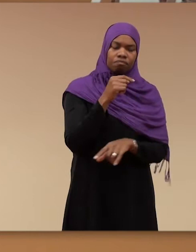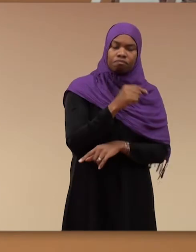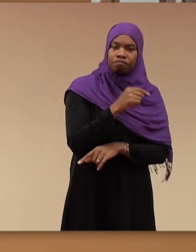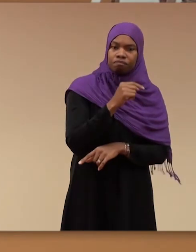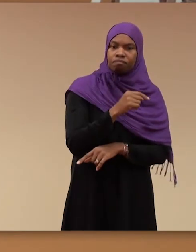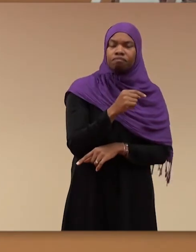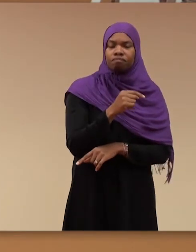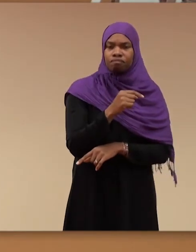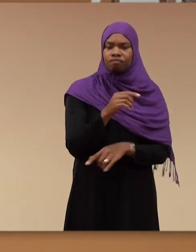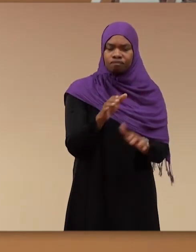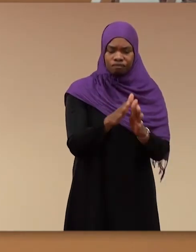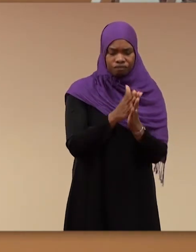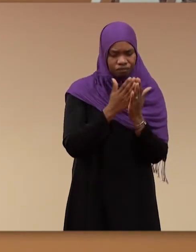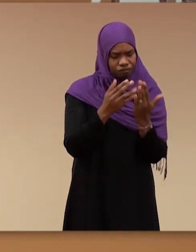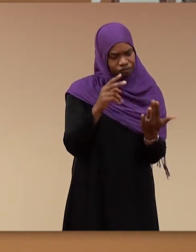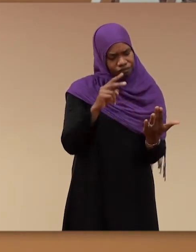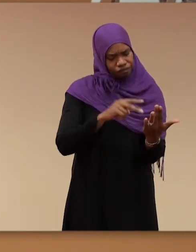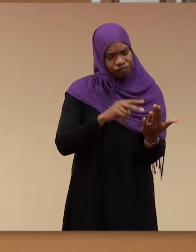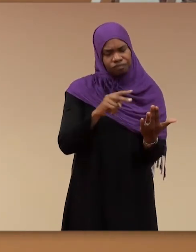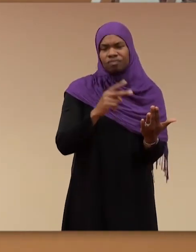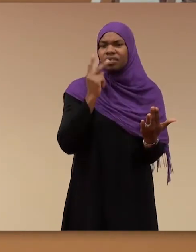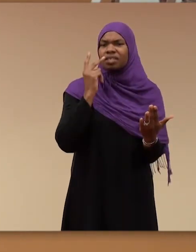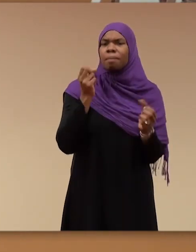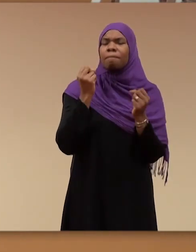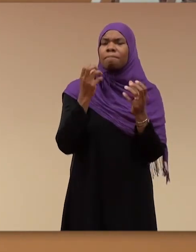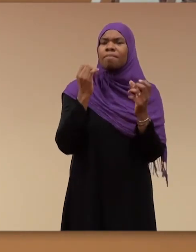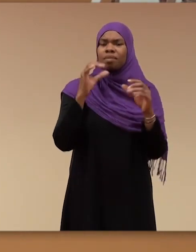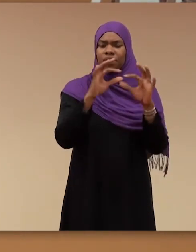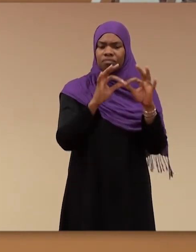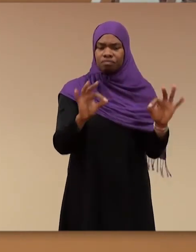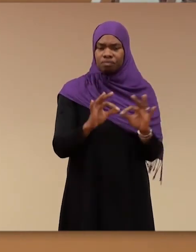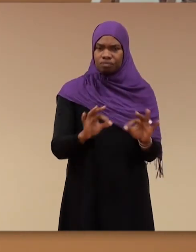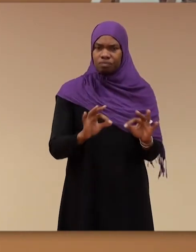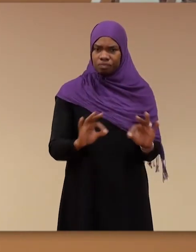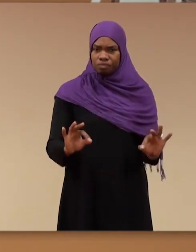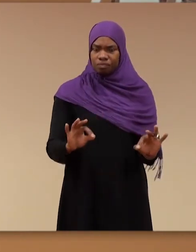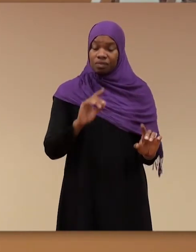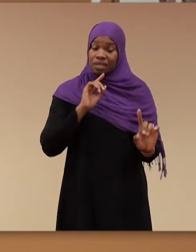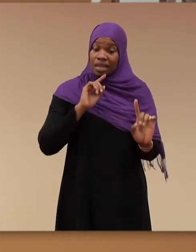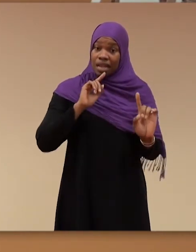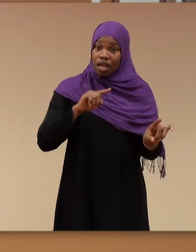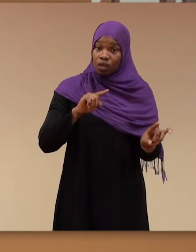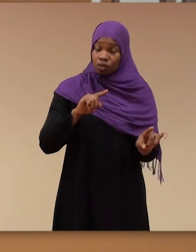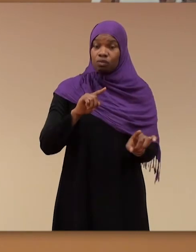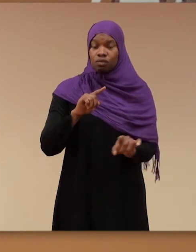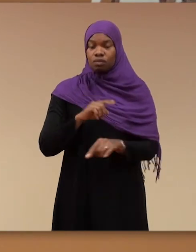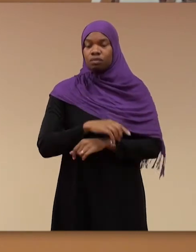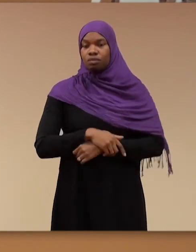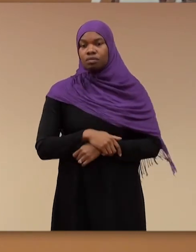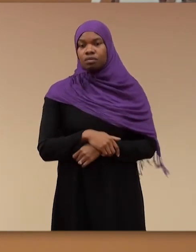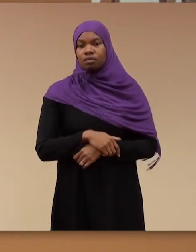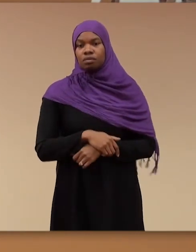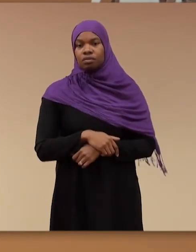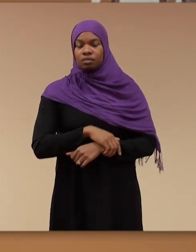indications which answer, or many ayat and many ahadith which answer this question. Number one,